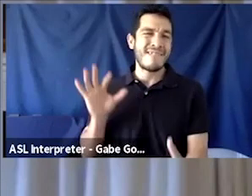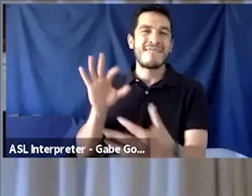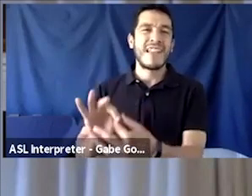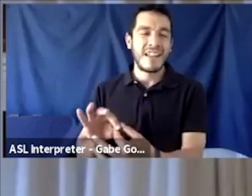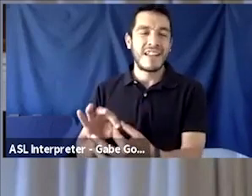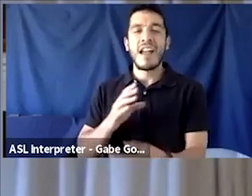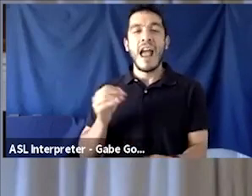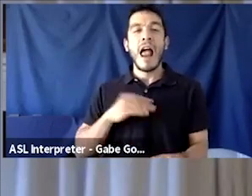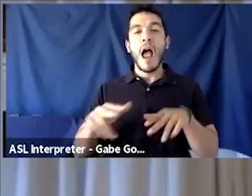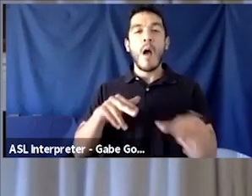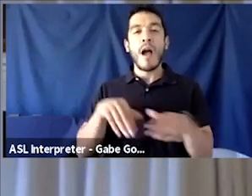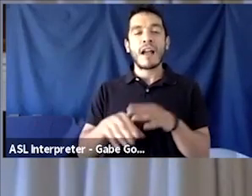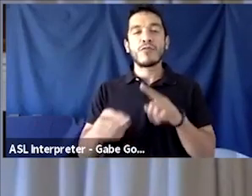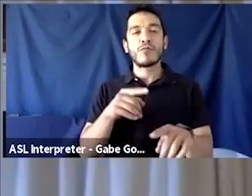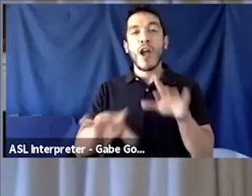walked into the audition, and